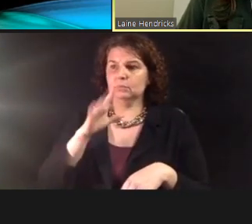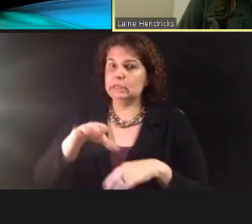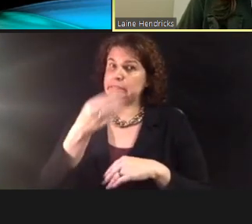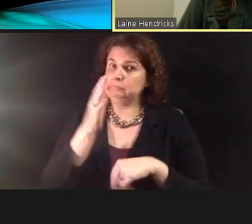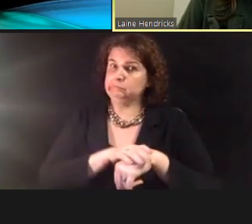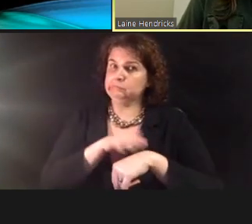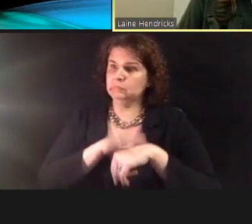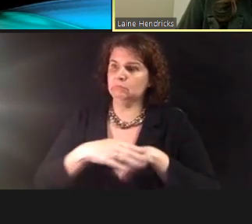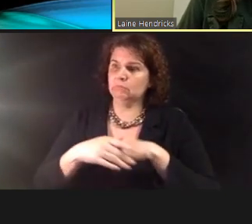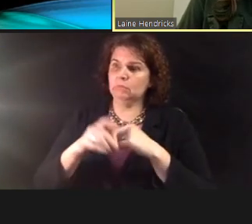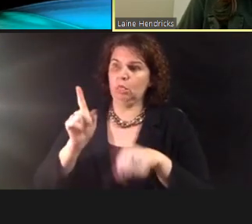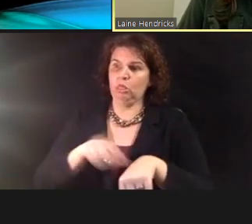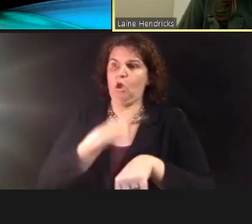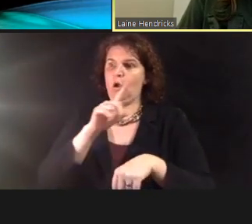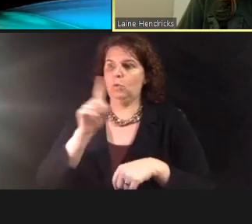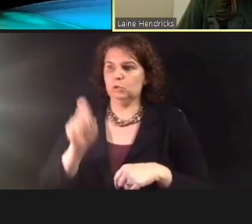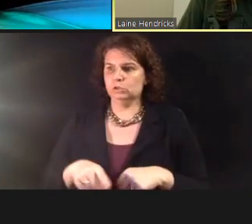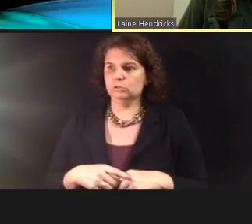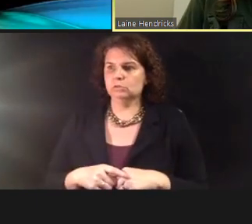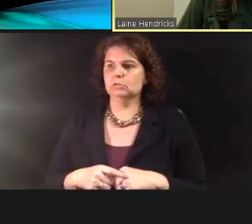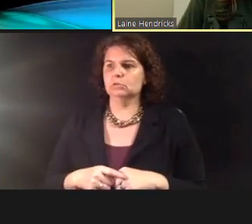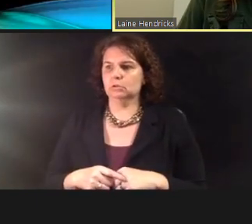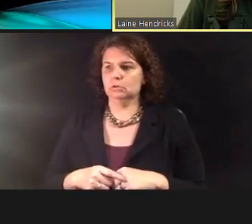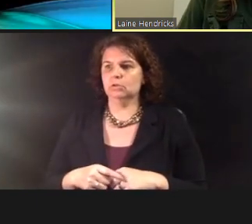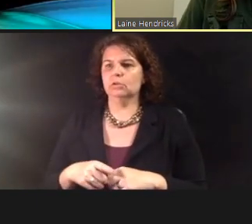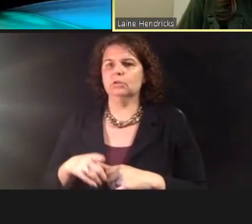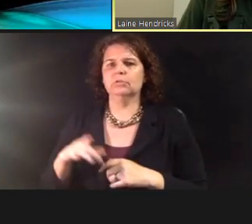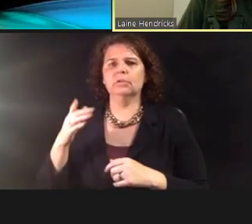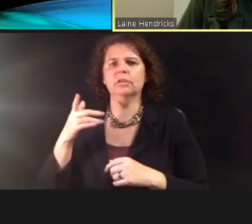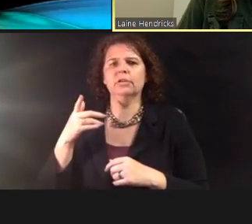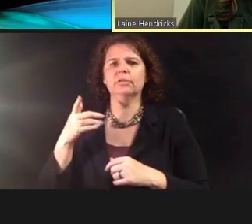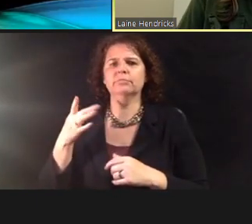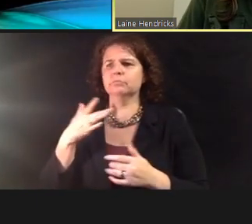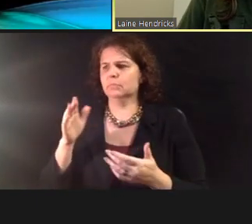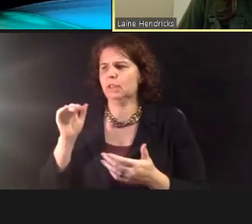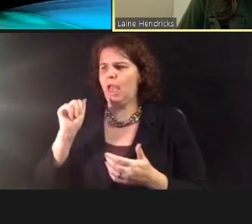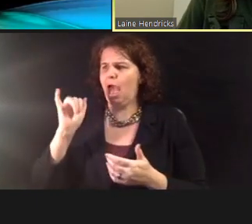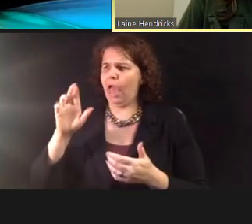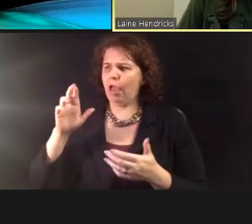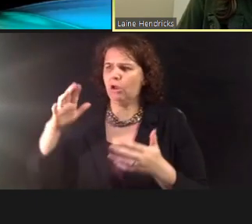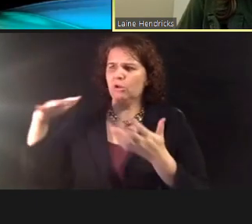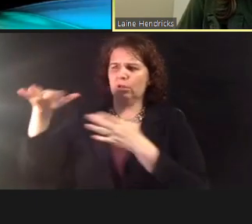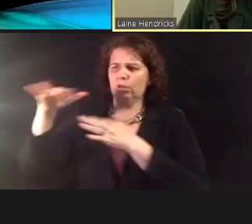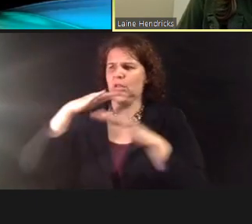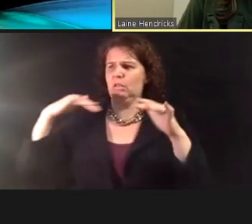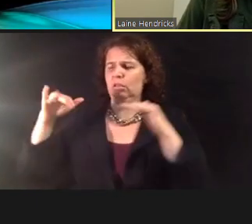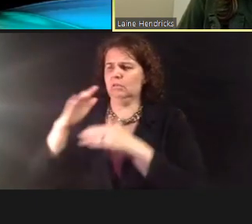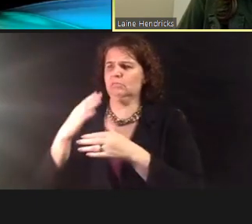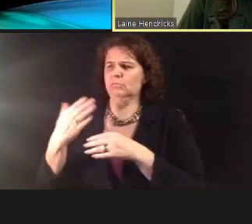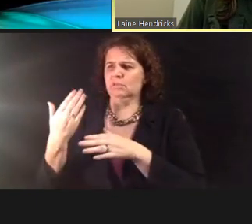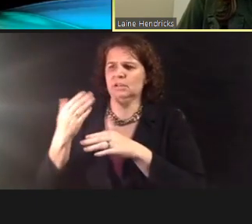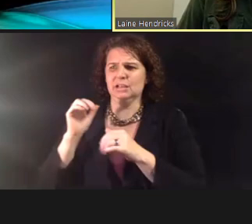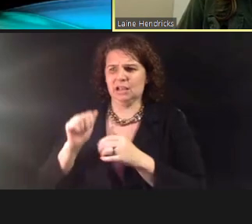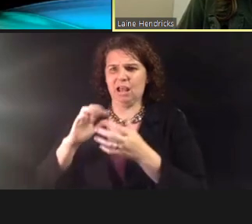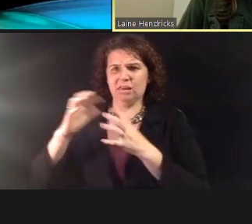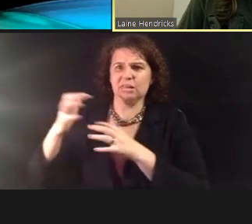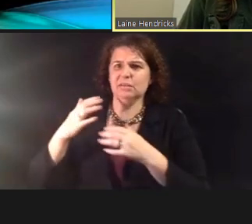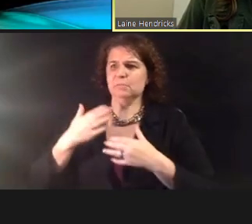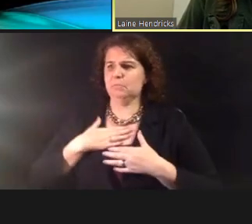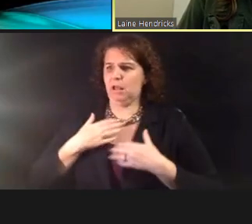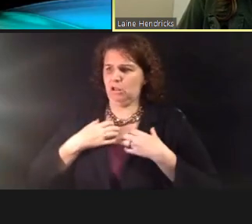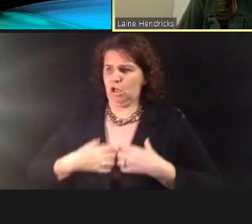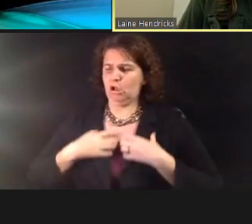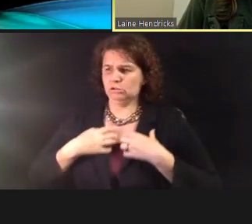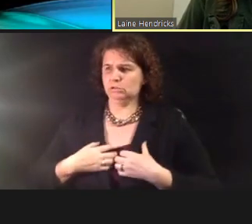air pollutants in wildfire smoke can irritate lungs, cause inflammation, alter immune function,